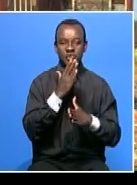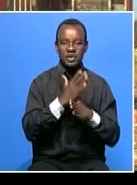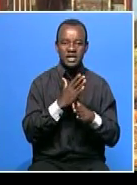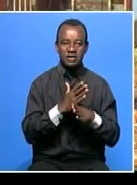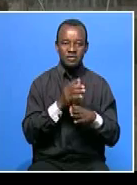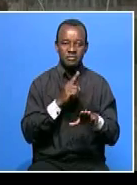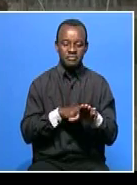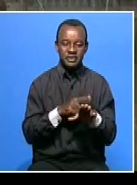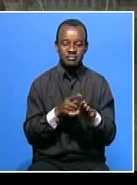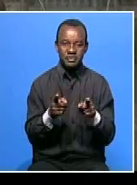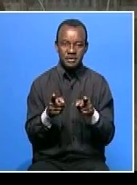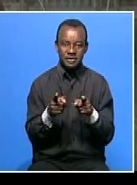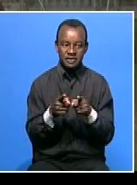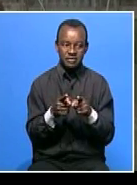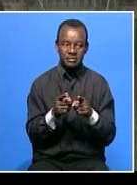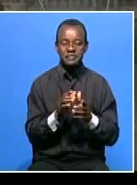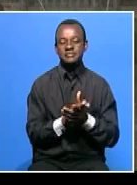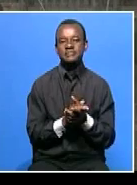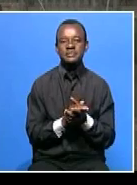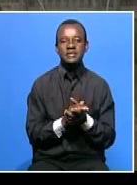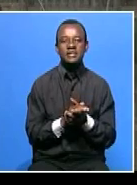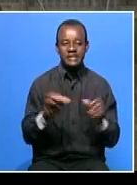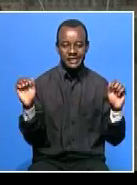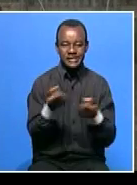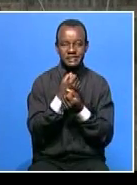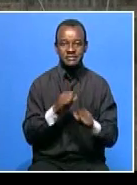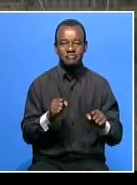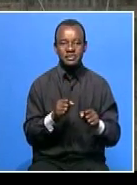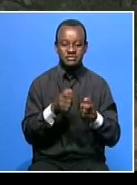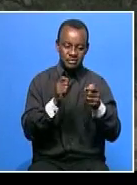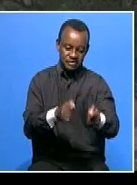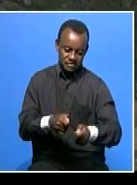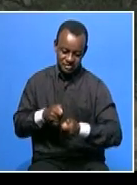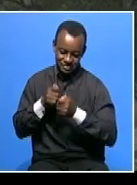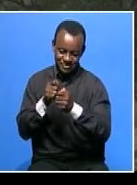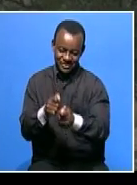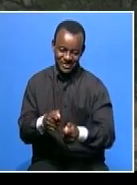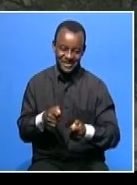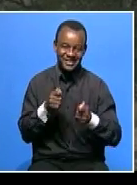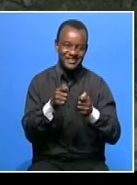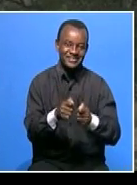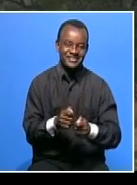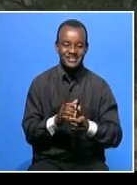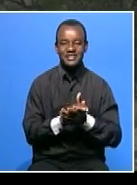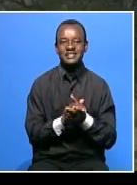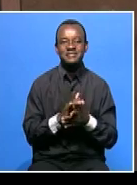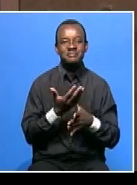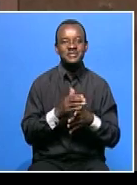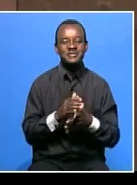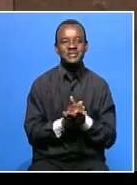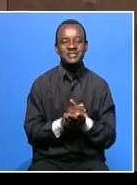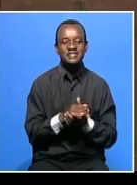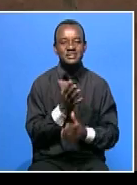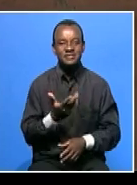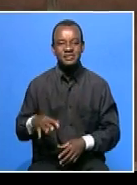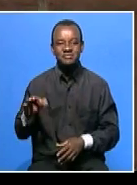not engage much into farming because of water shortages. However, what they pride themselves in are the